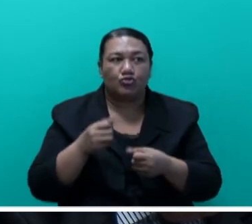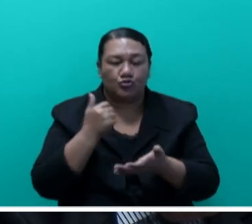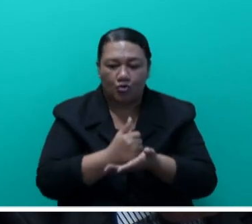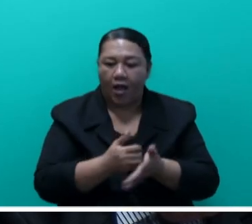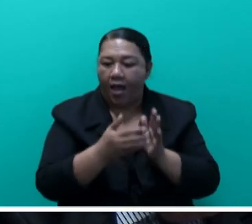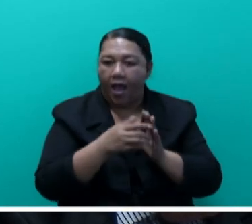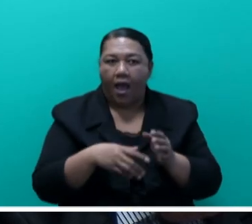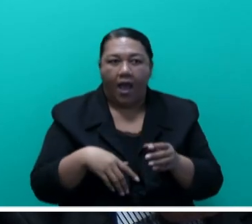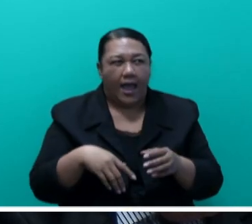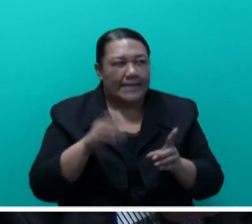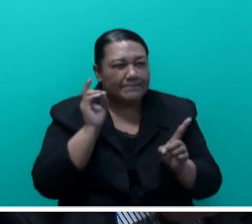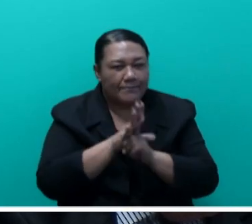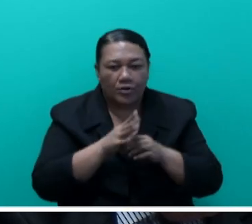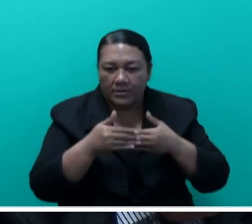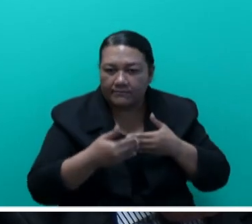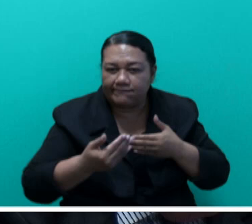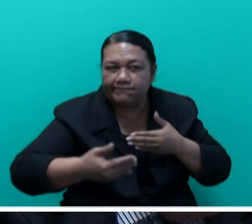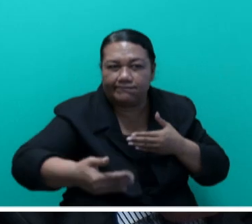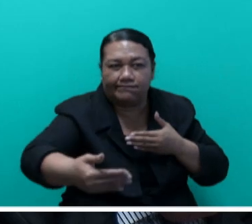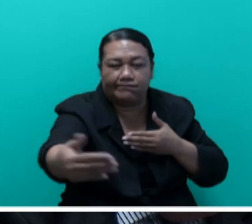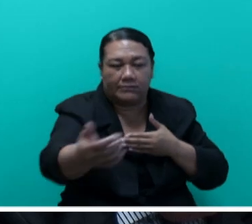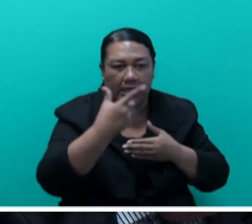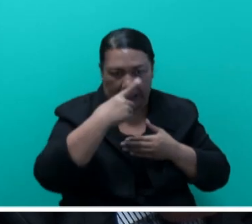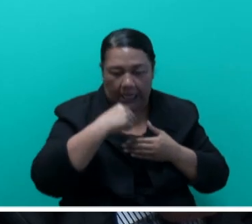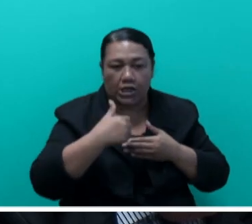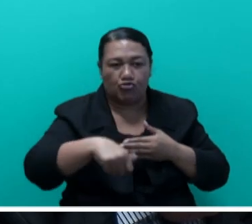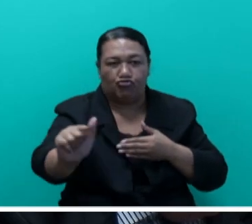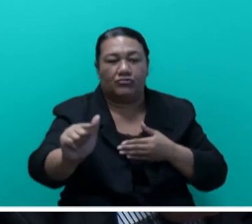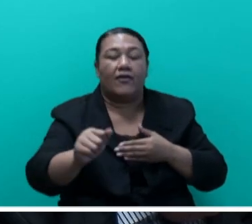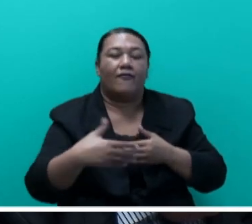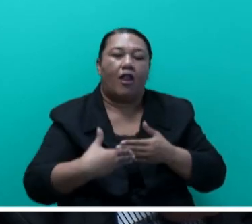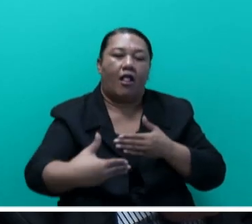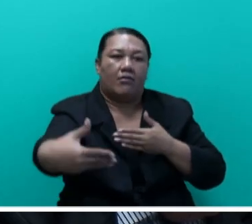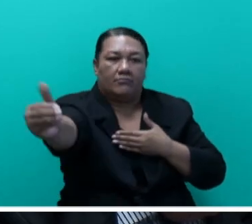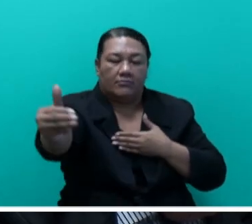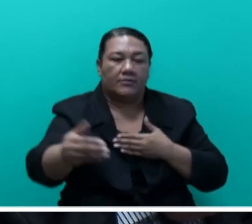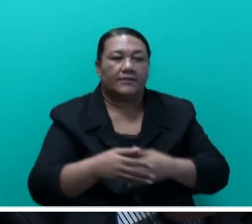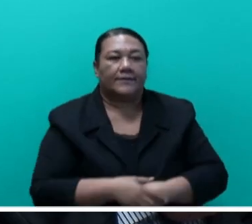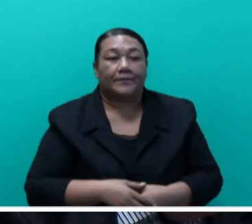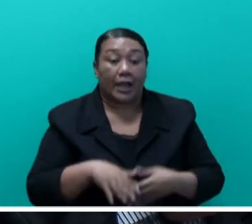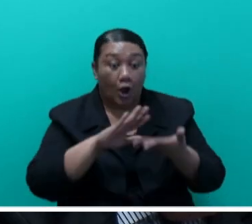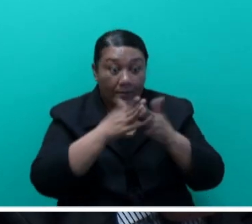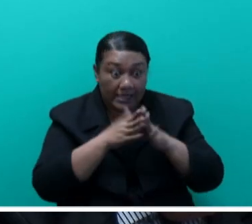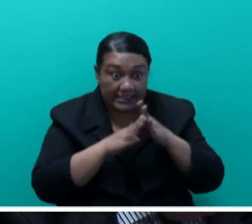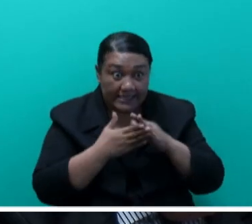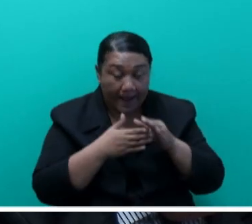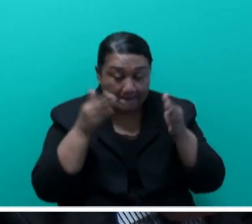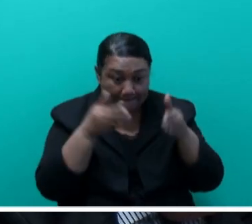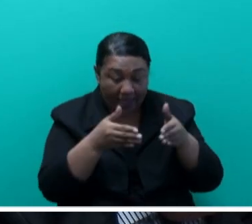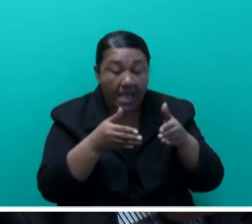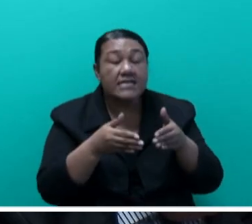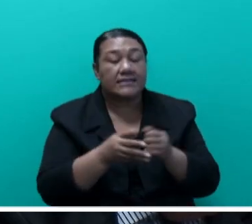long-term health and well-being of our population. This policy supports community-based programs that